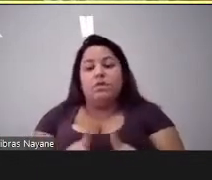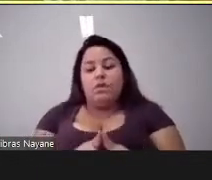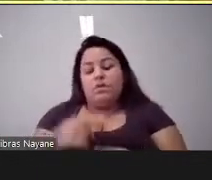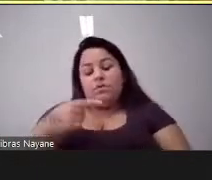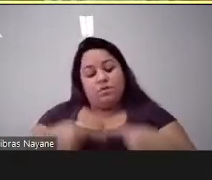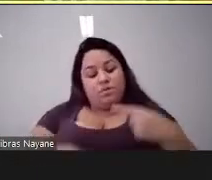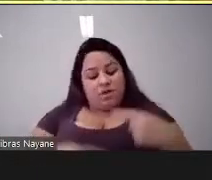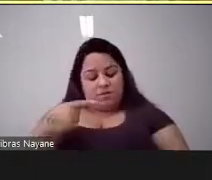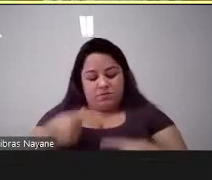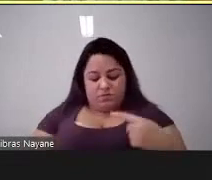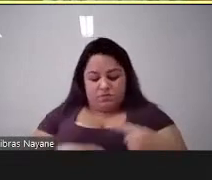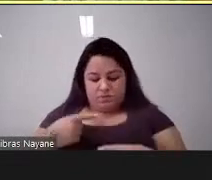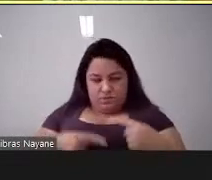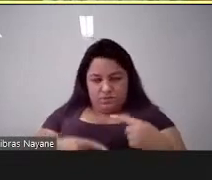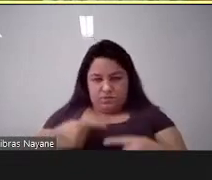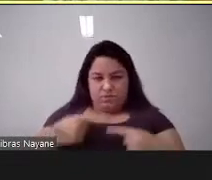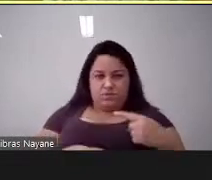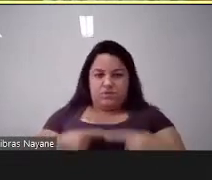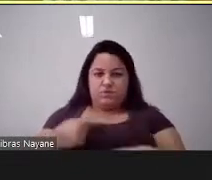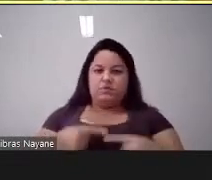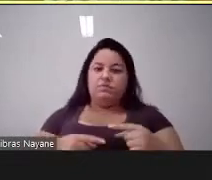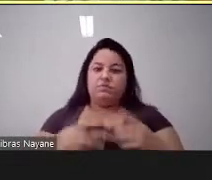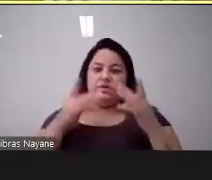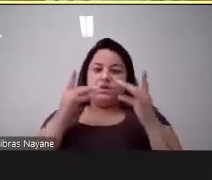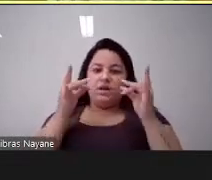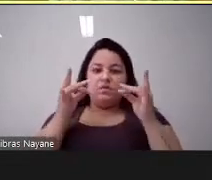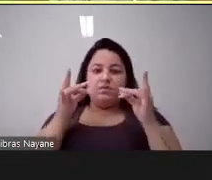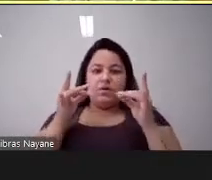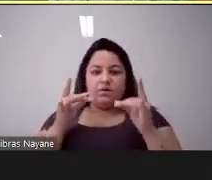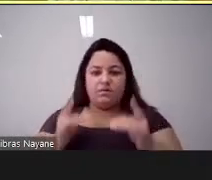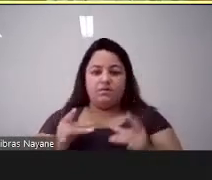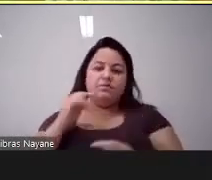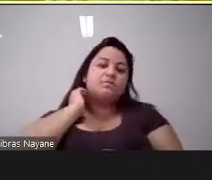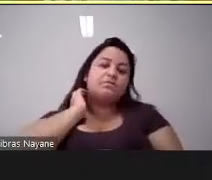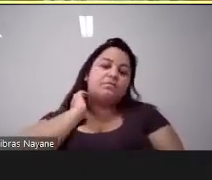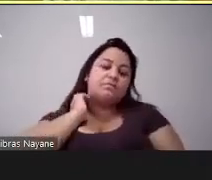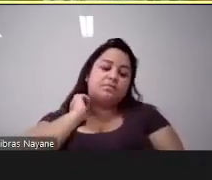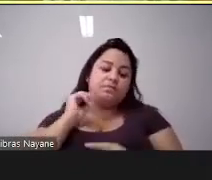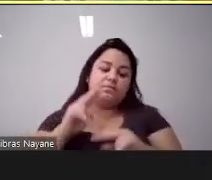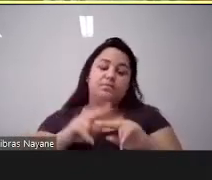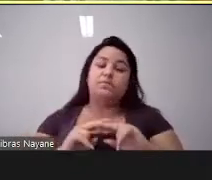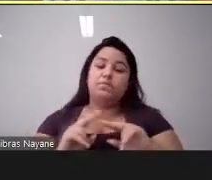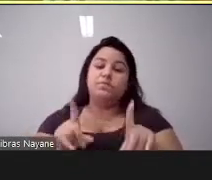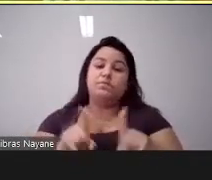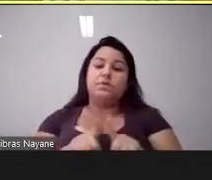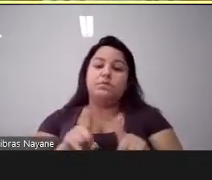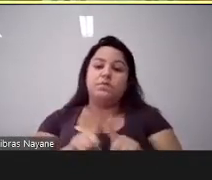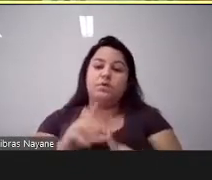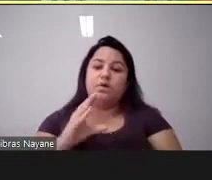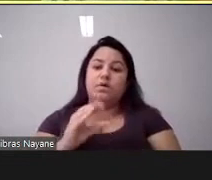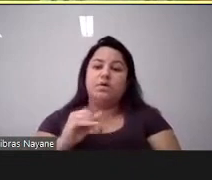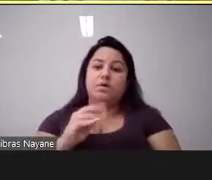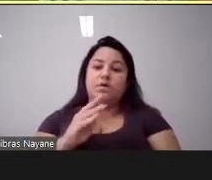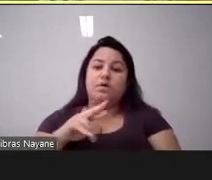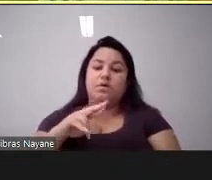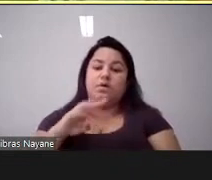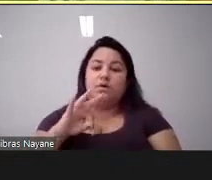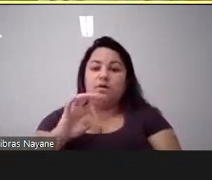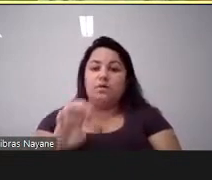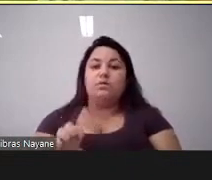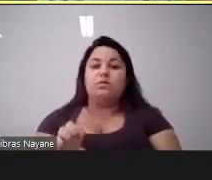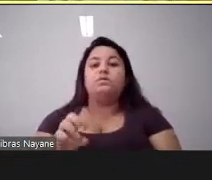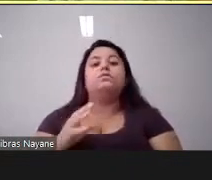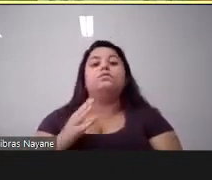in great detail by the sector. And I have spent the past 18 months working on